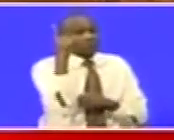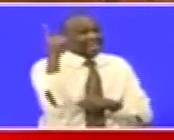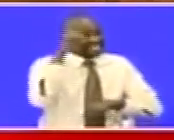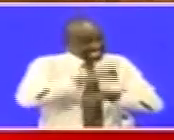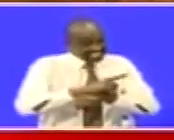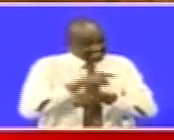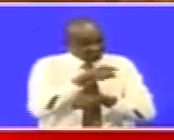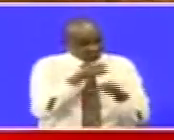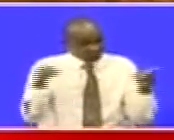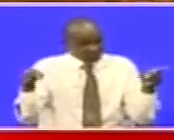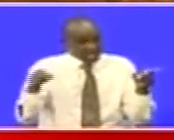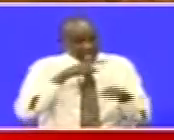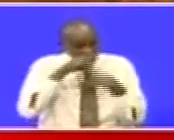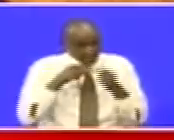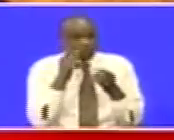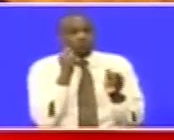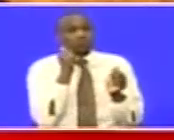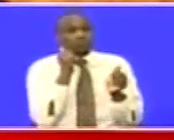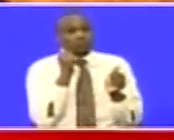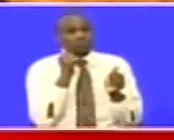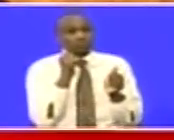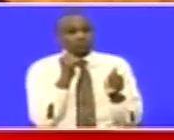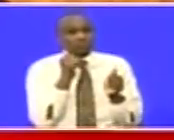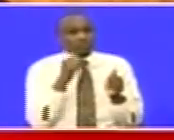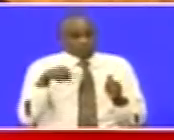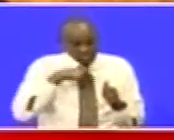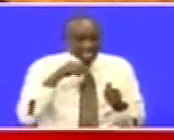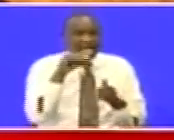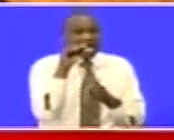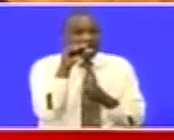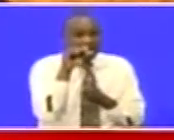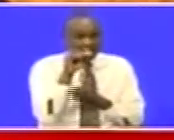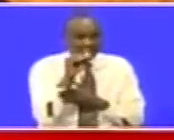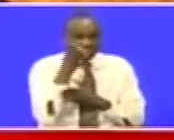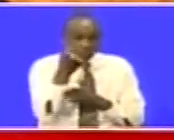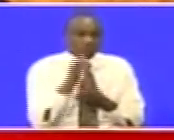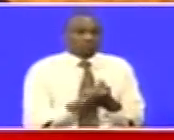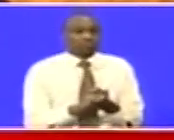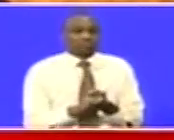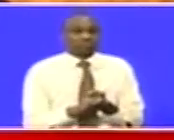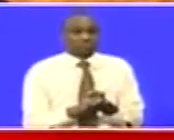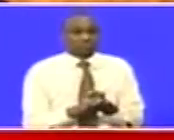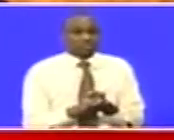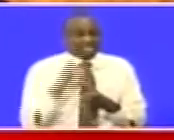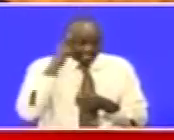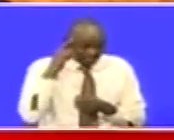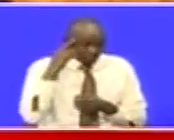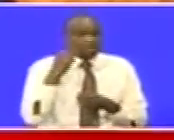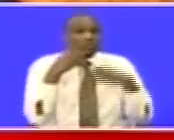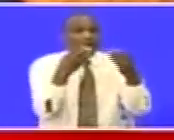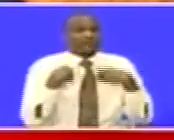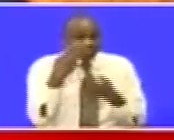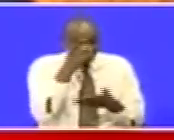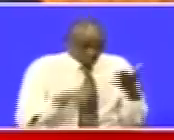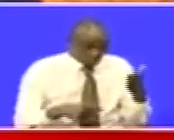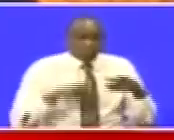days, in respect of which we are asking for a stay. The reasons given